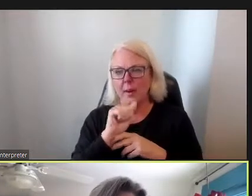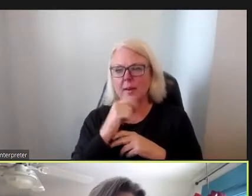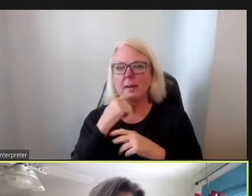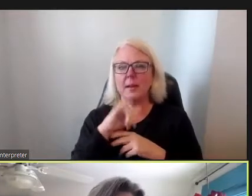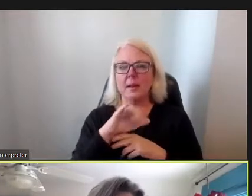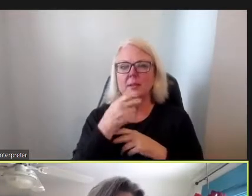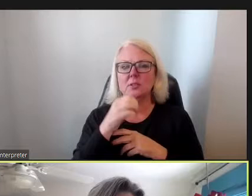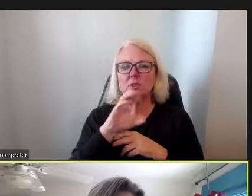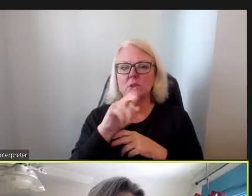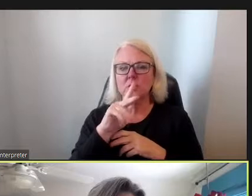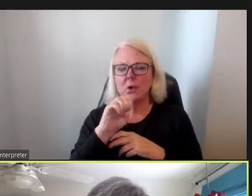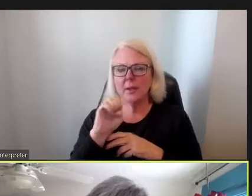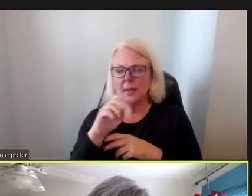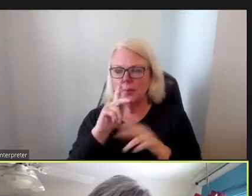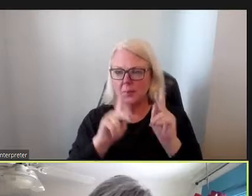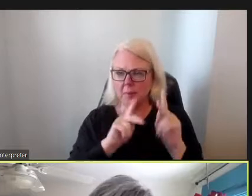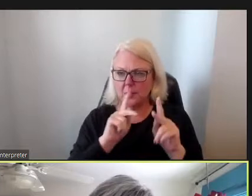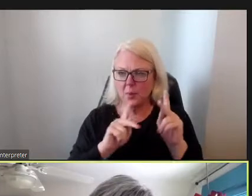peoples.